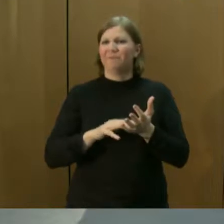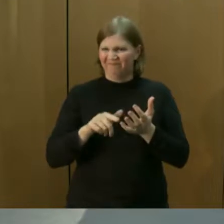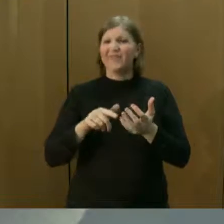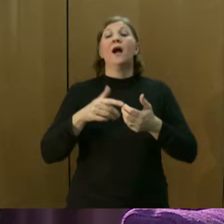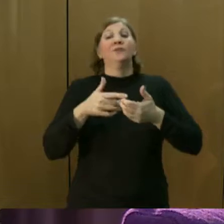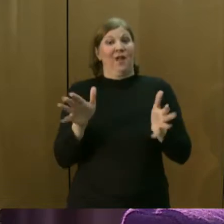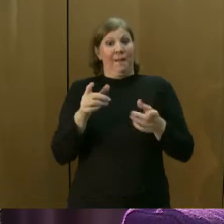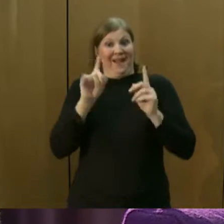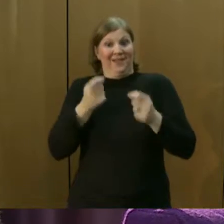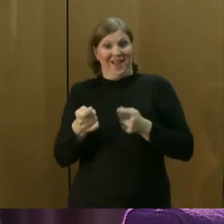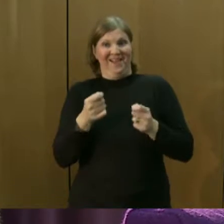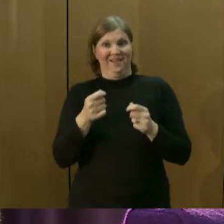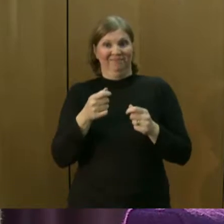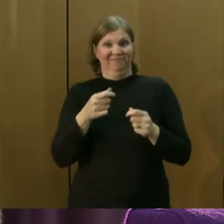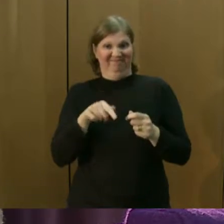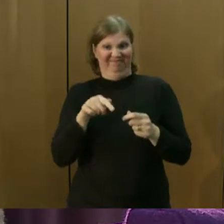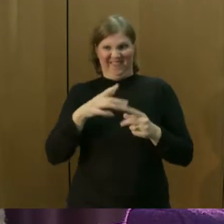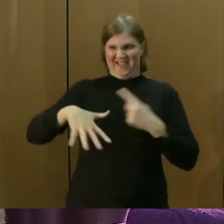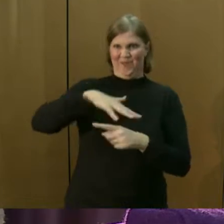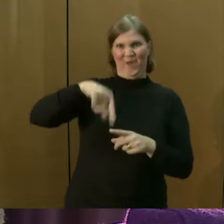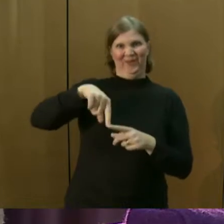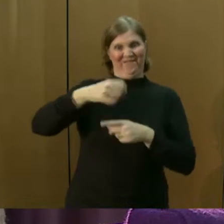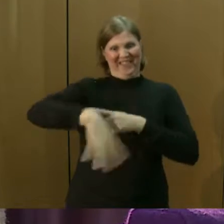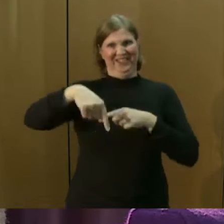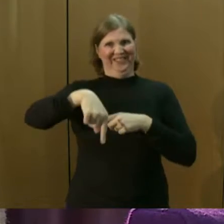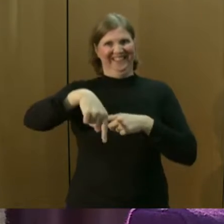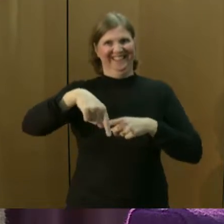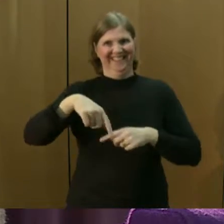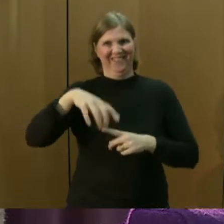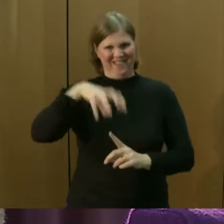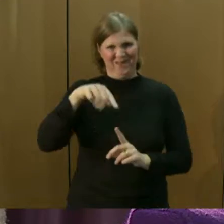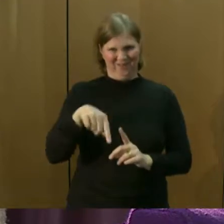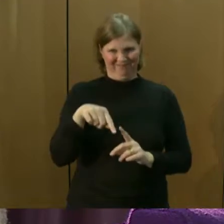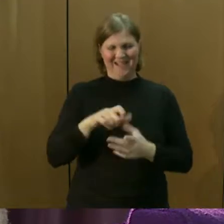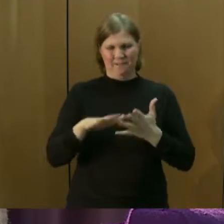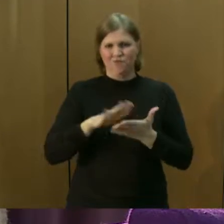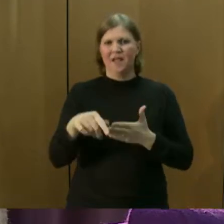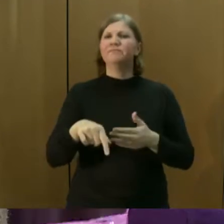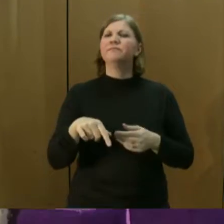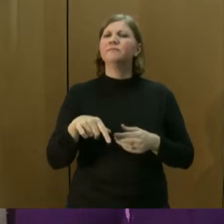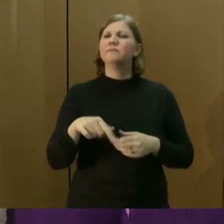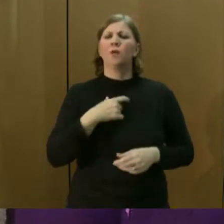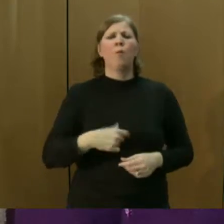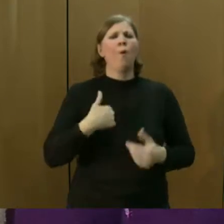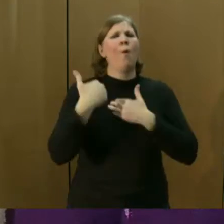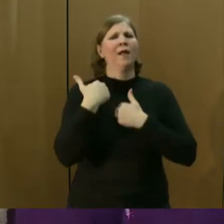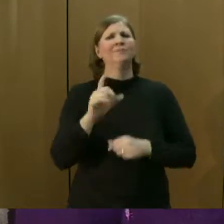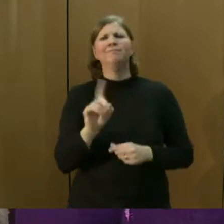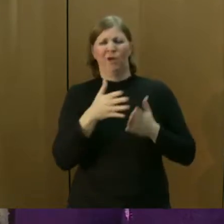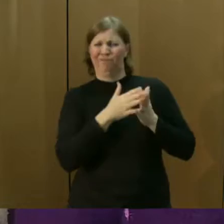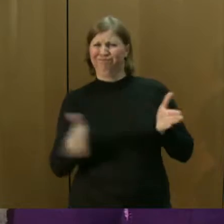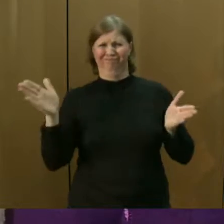venue in Edinburgh. My role covers a huge range of